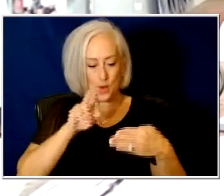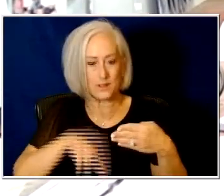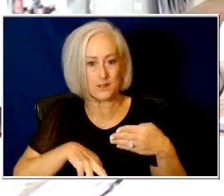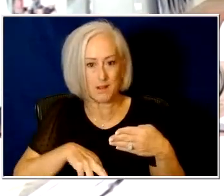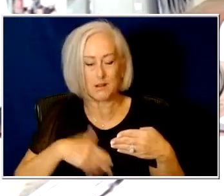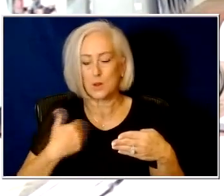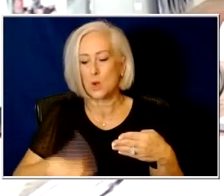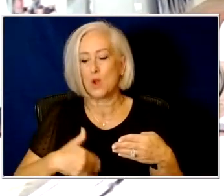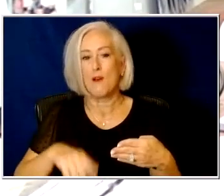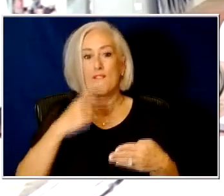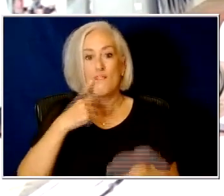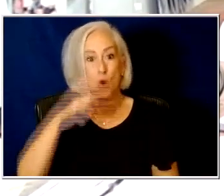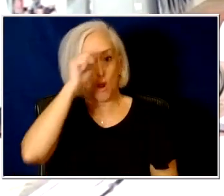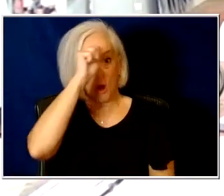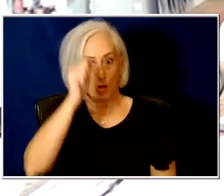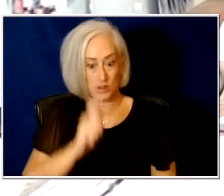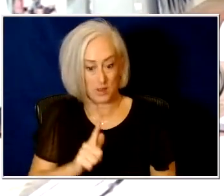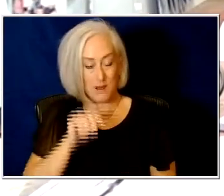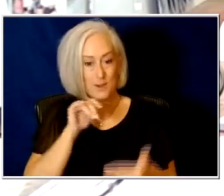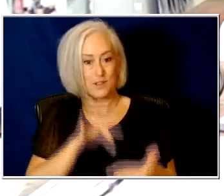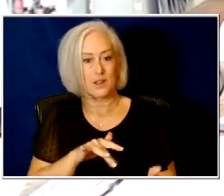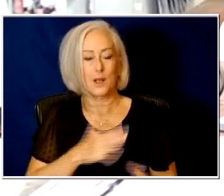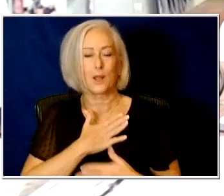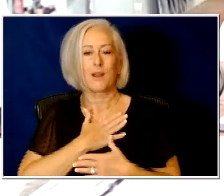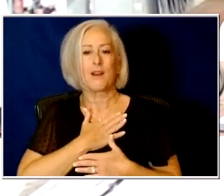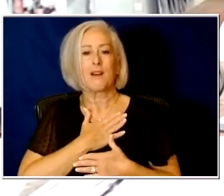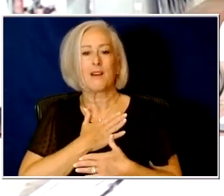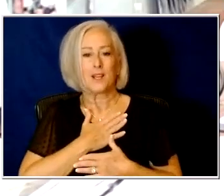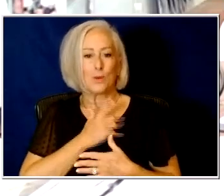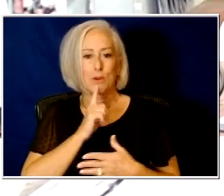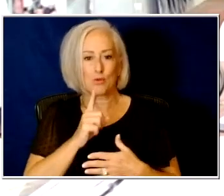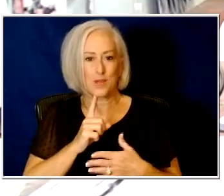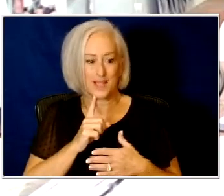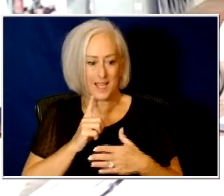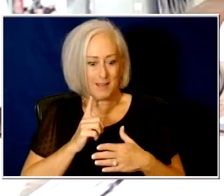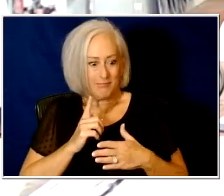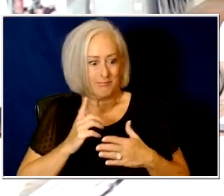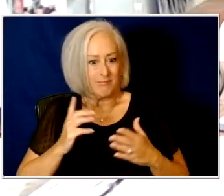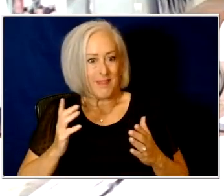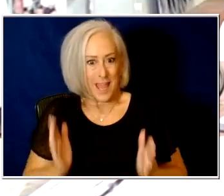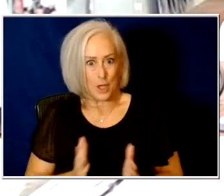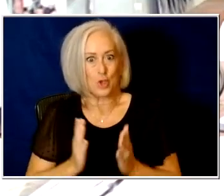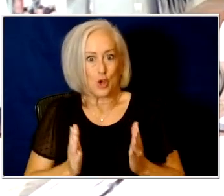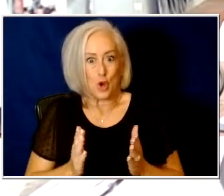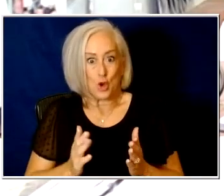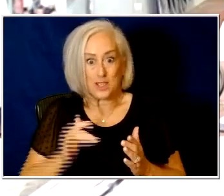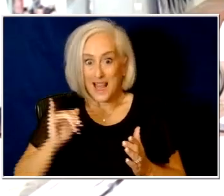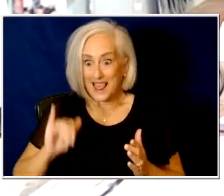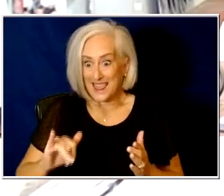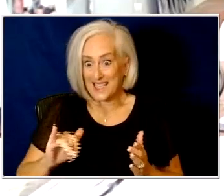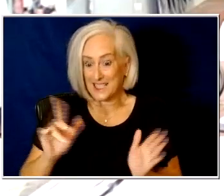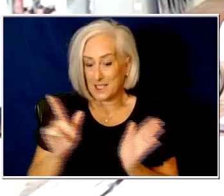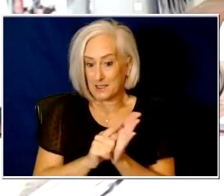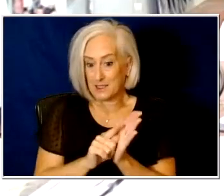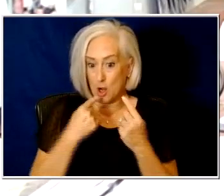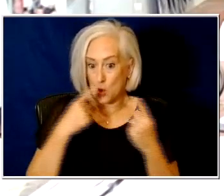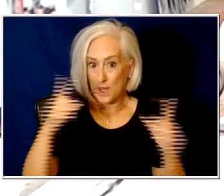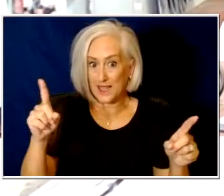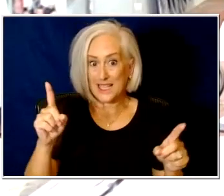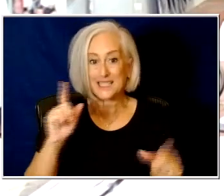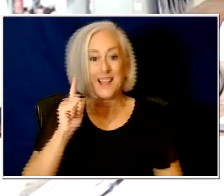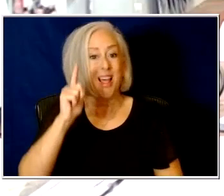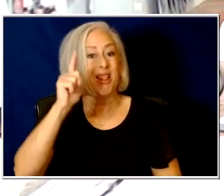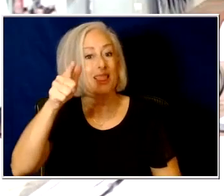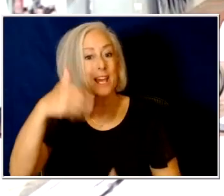an Alzheimer's study. So we're encouraged now. This is a press release. We haven't seen later next month, we'll